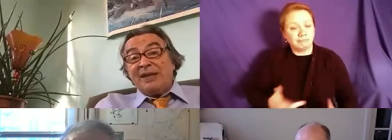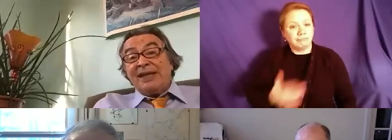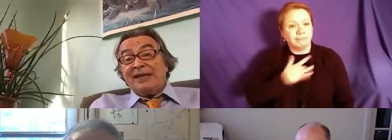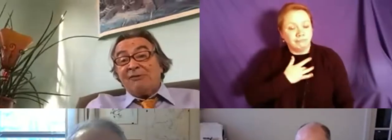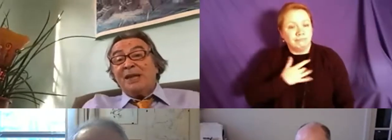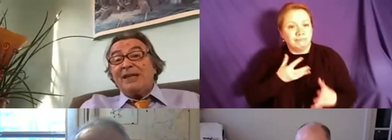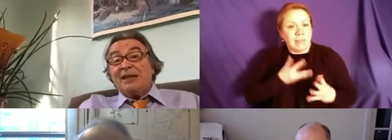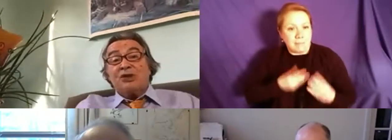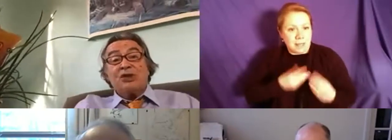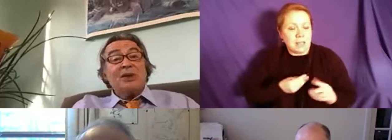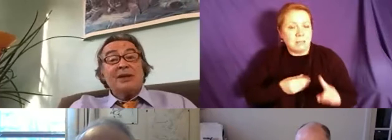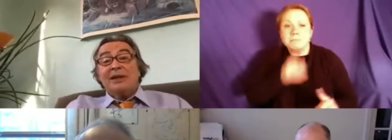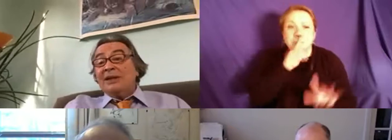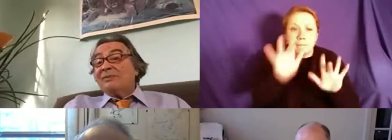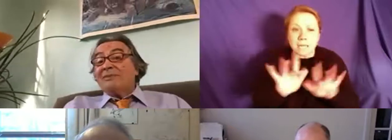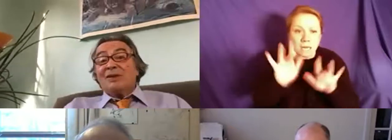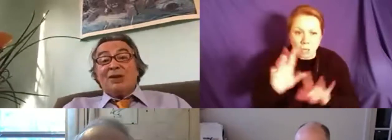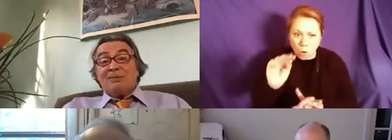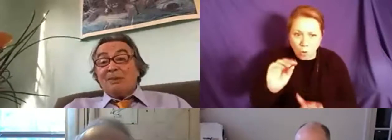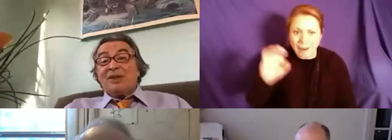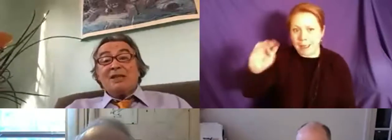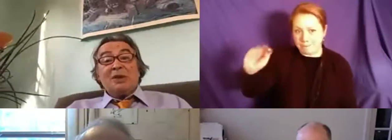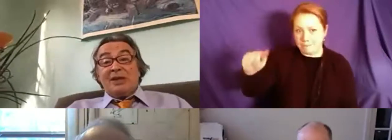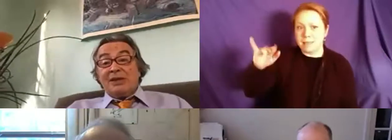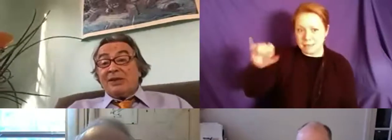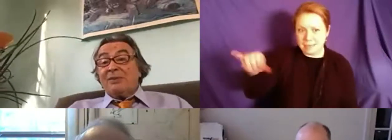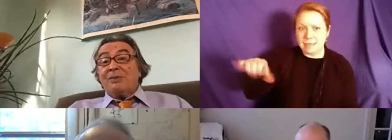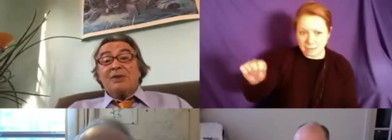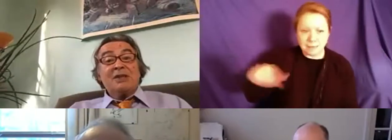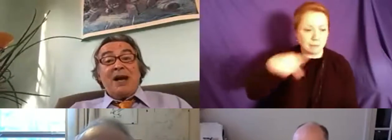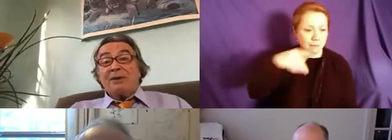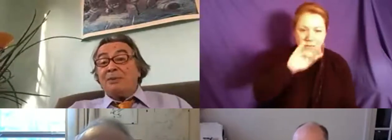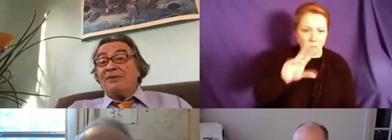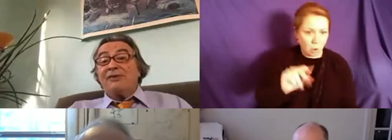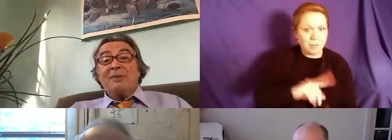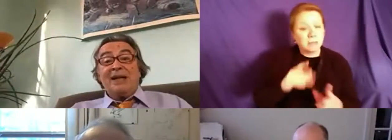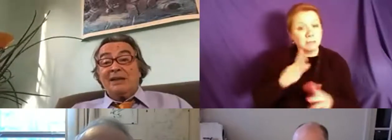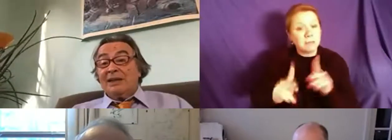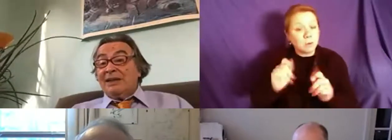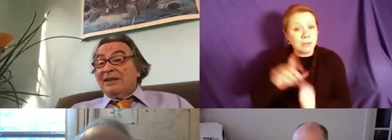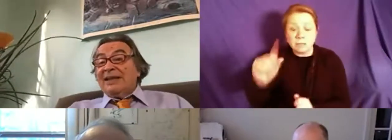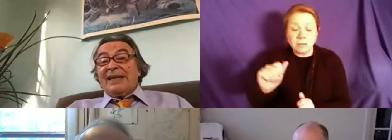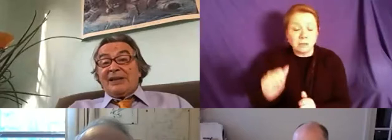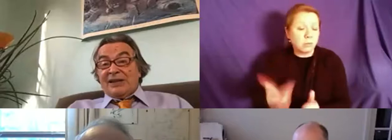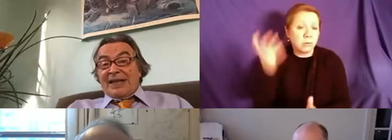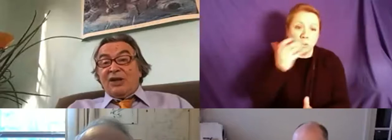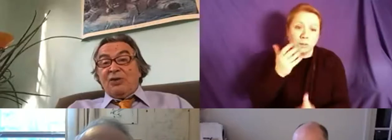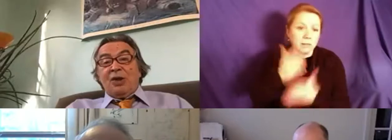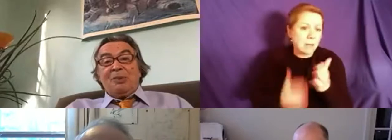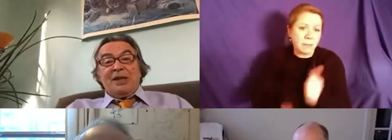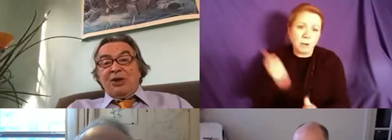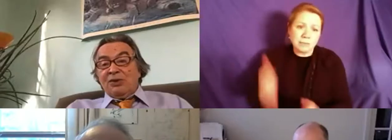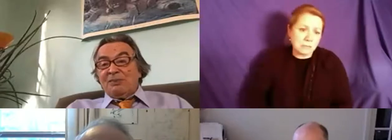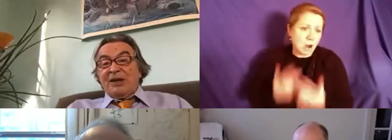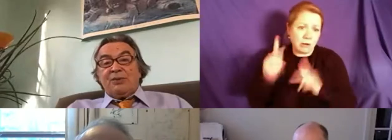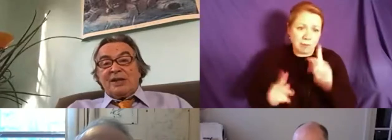think they need to have pity, that's for sure, because people with disabilities are some of the most inspiring people I've ever met. And they know,